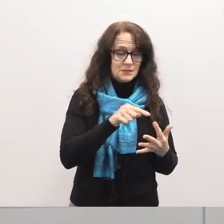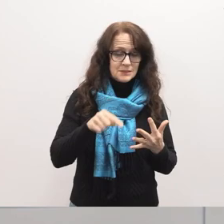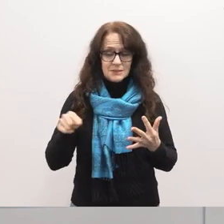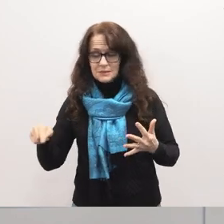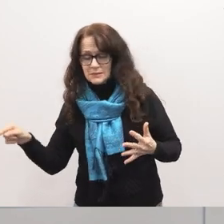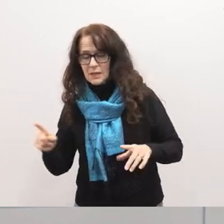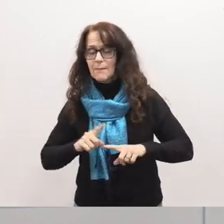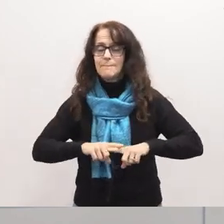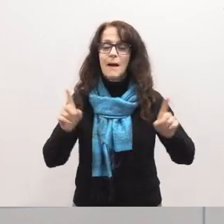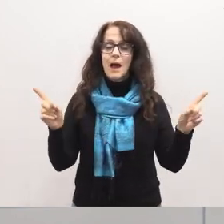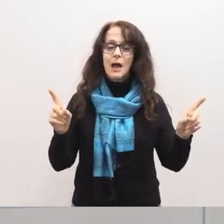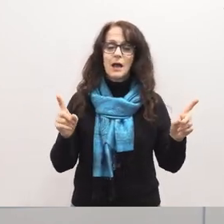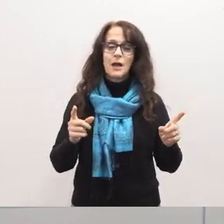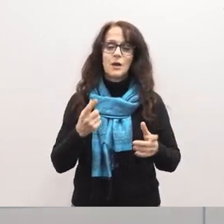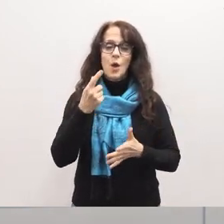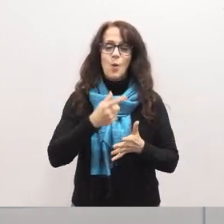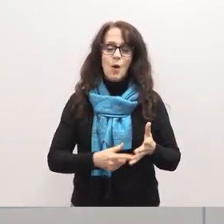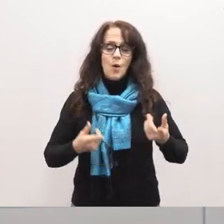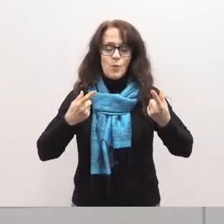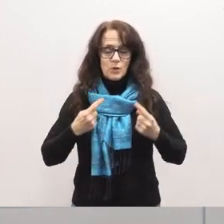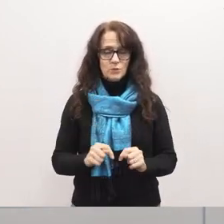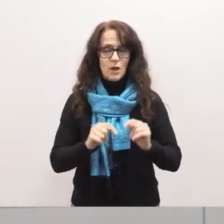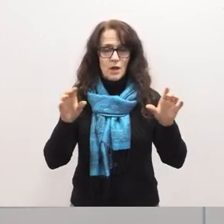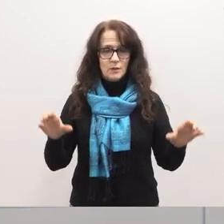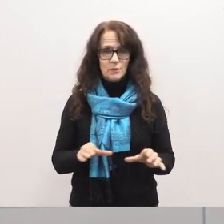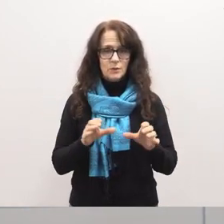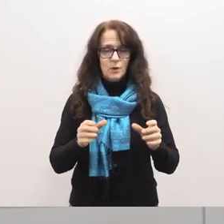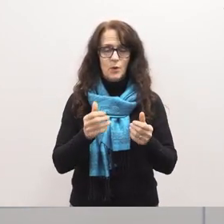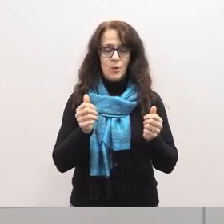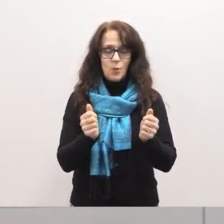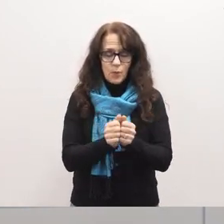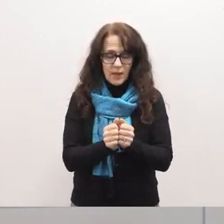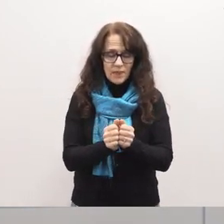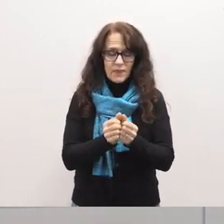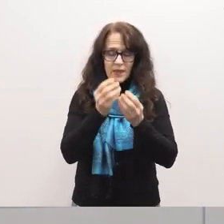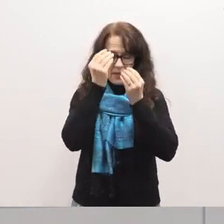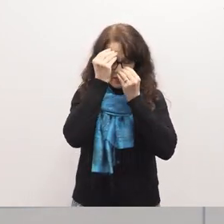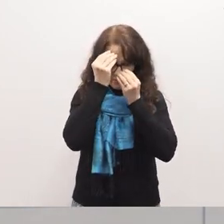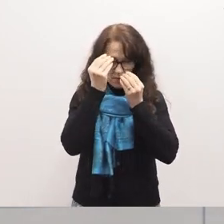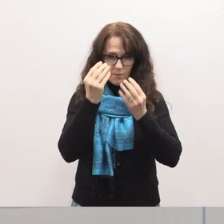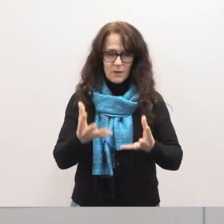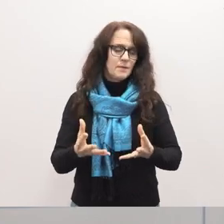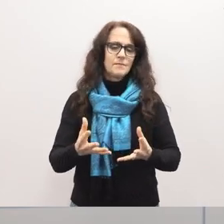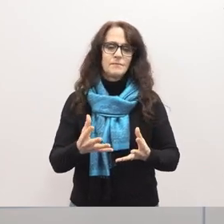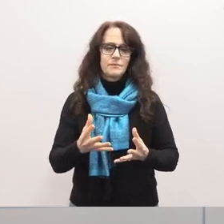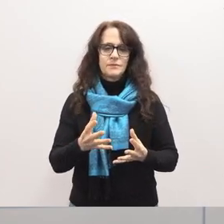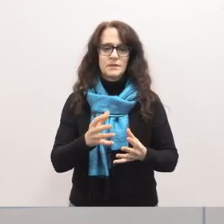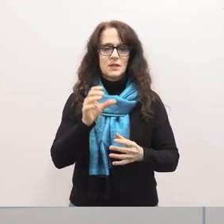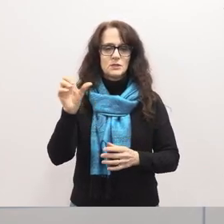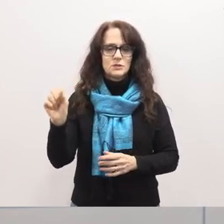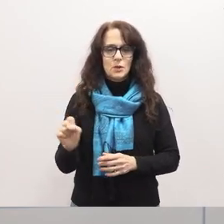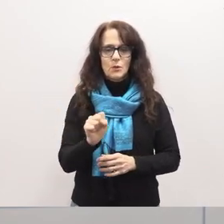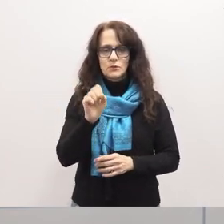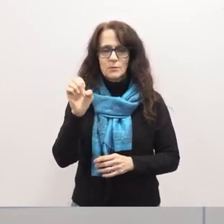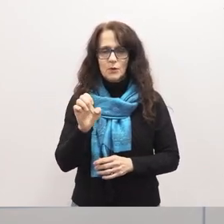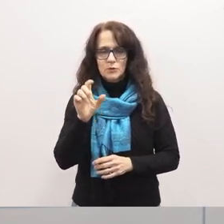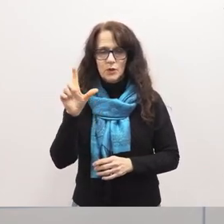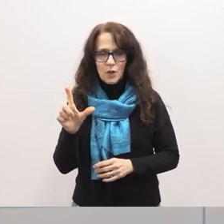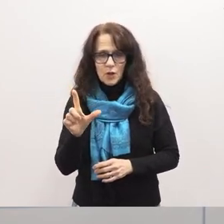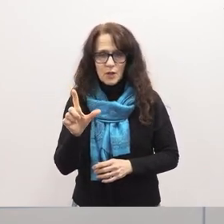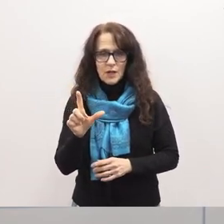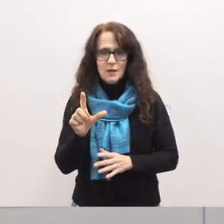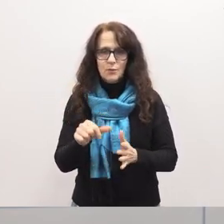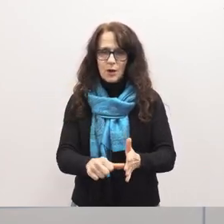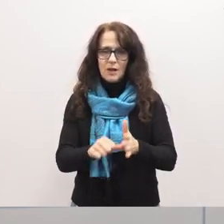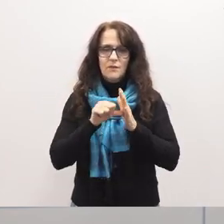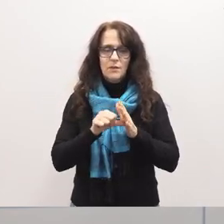but what we're trying to do here with this information, with the social emotional learning which we are emphasizing, with